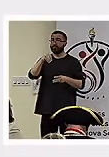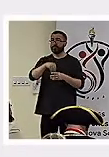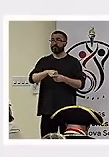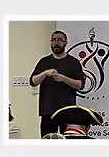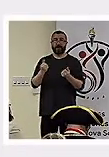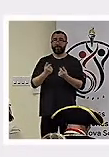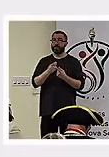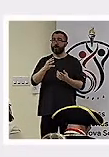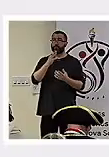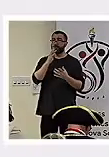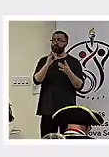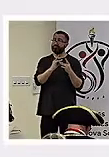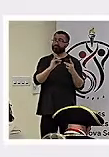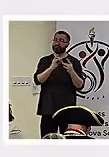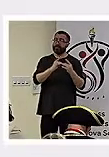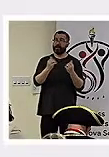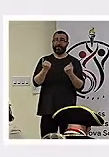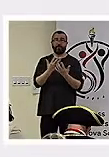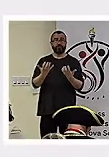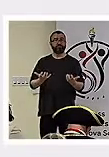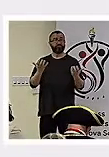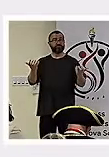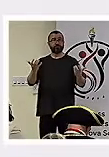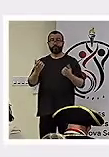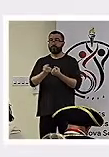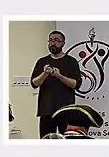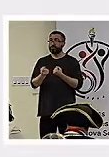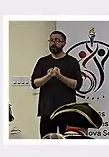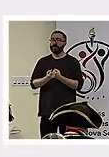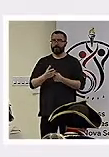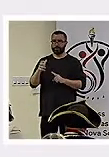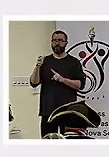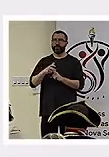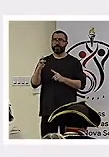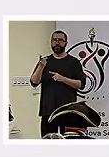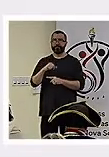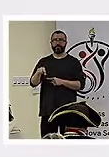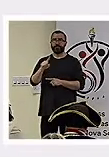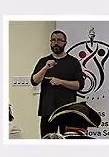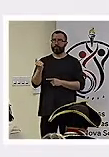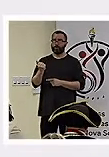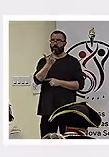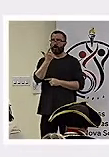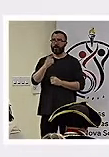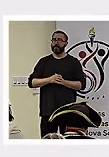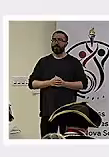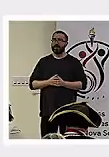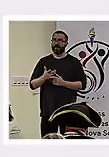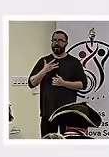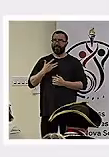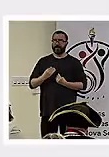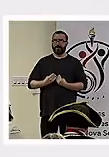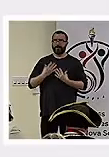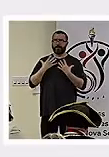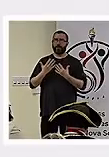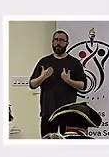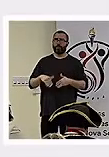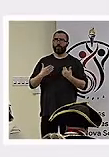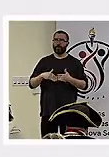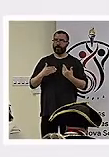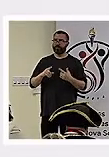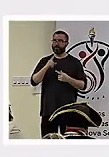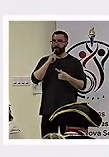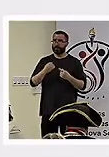who's here as champions. So it's, I feel very inspired. As always, it keeps me going for a